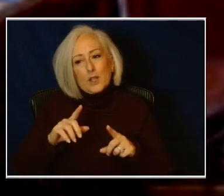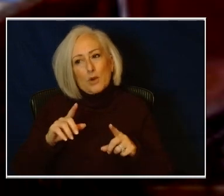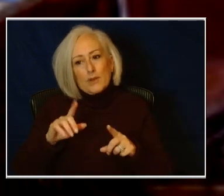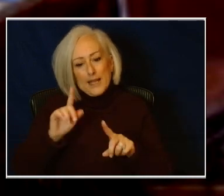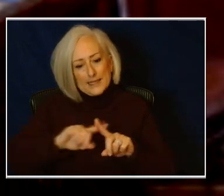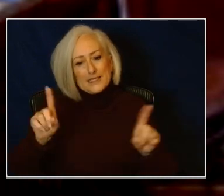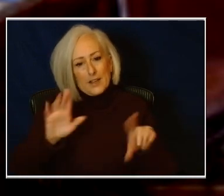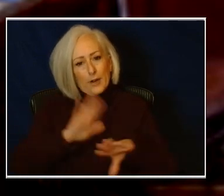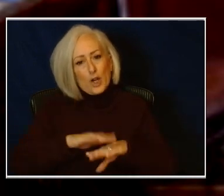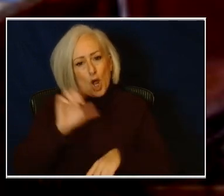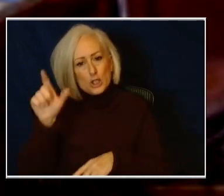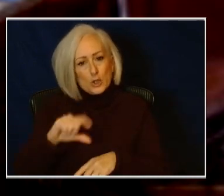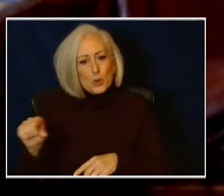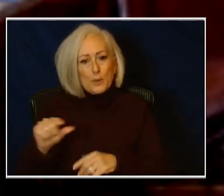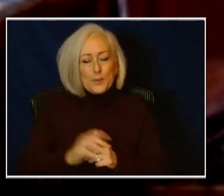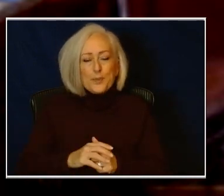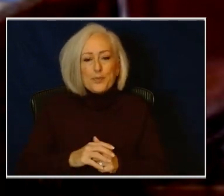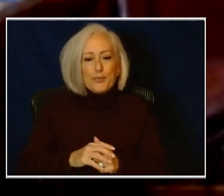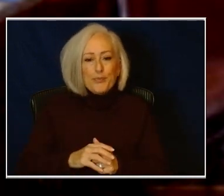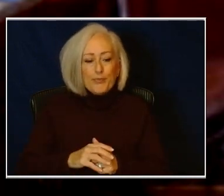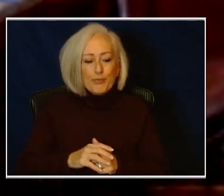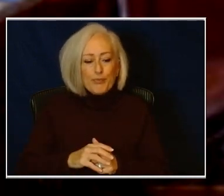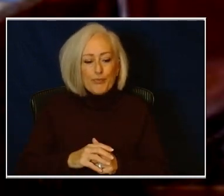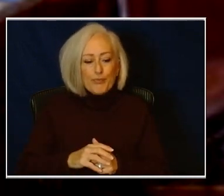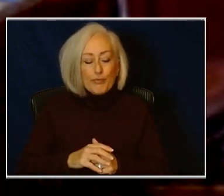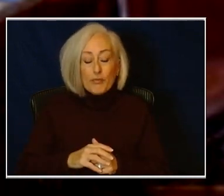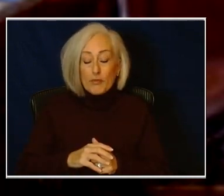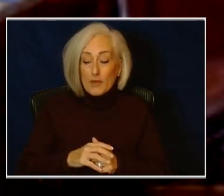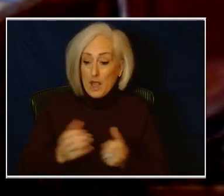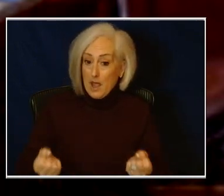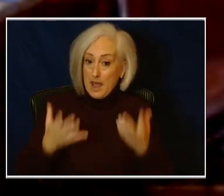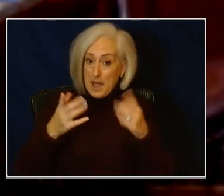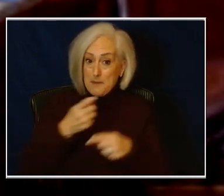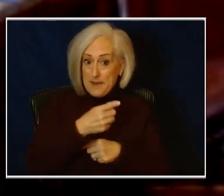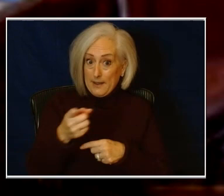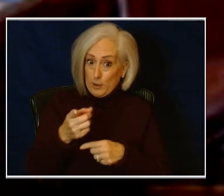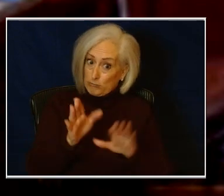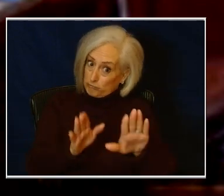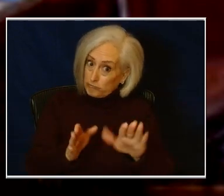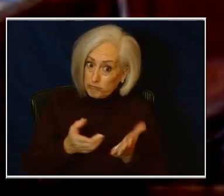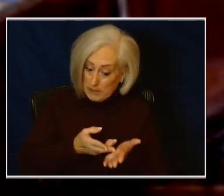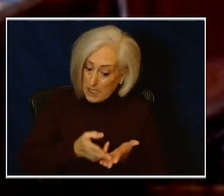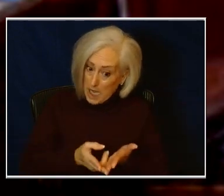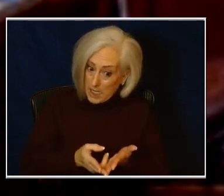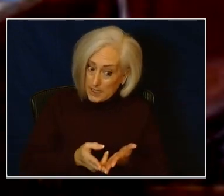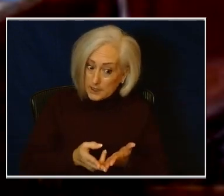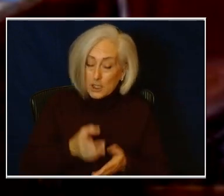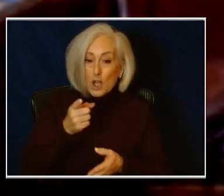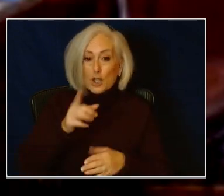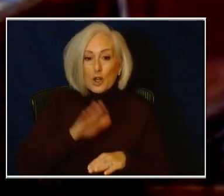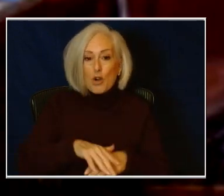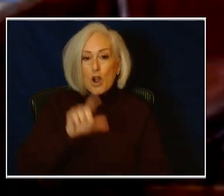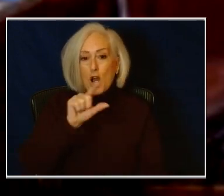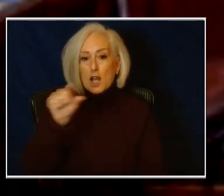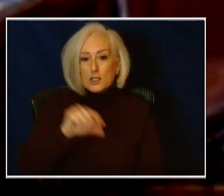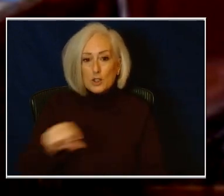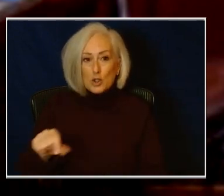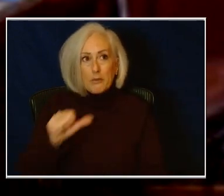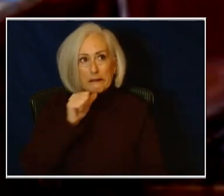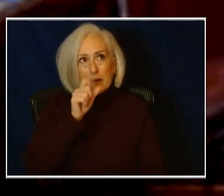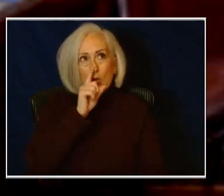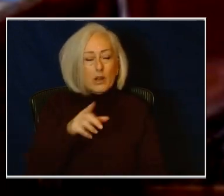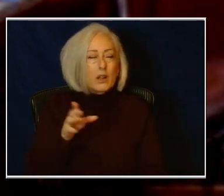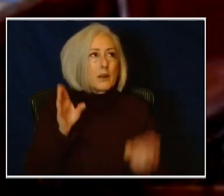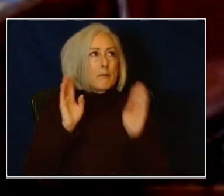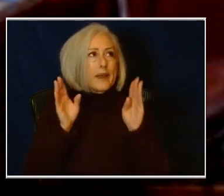And also on a Zoom, how many of you have, now be honest with me, have been on a Zoom and you're not really paying as